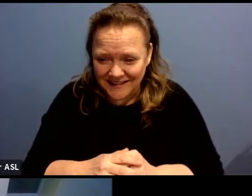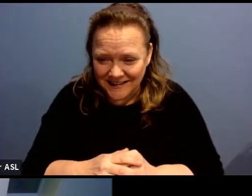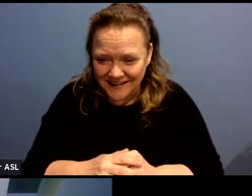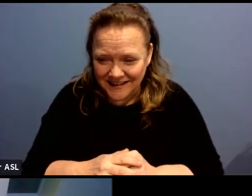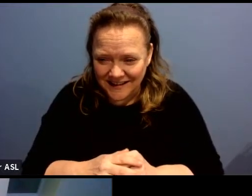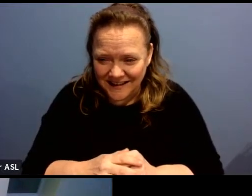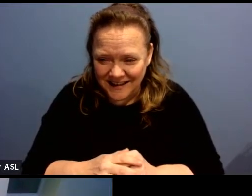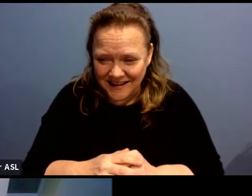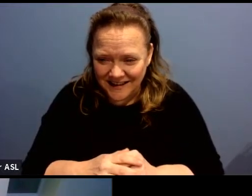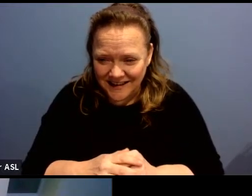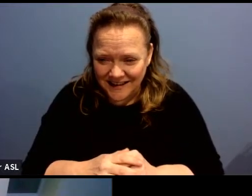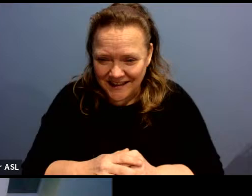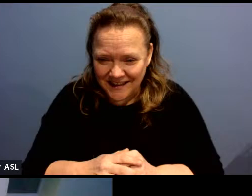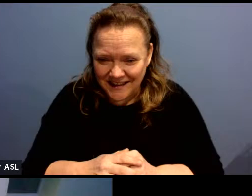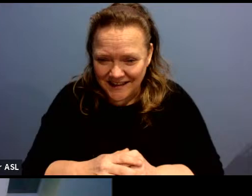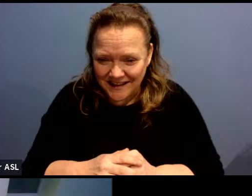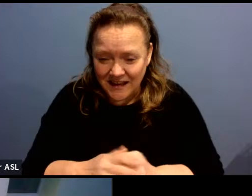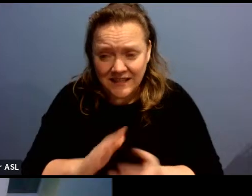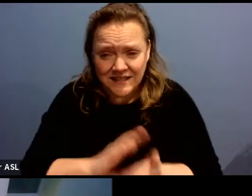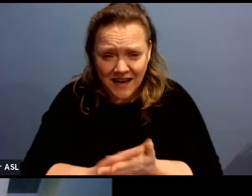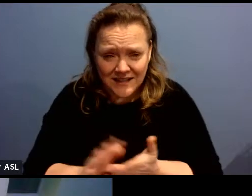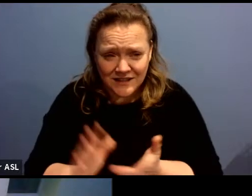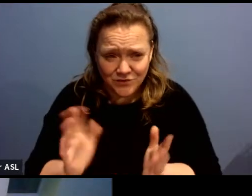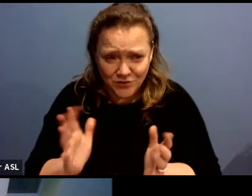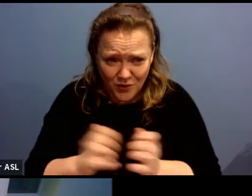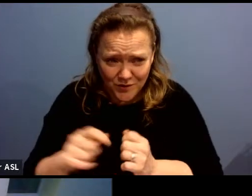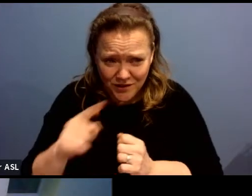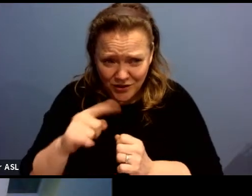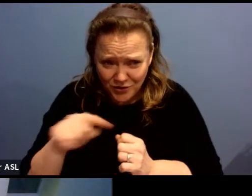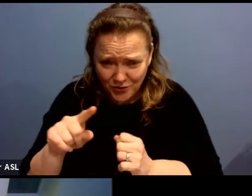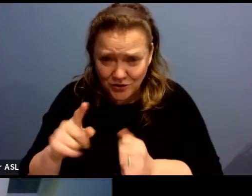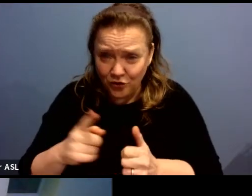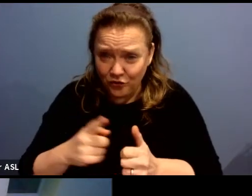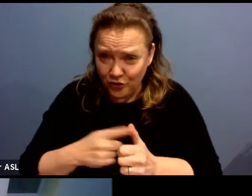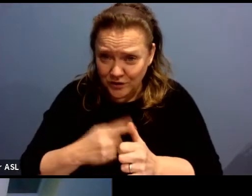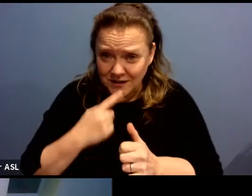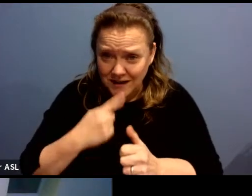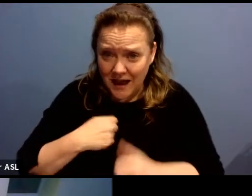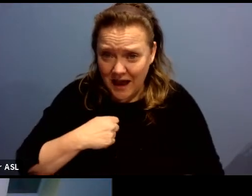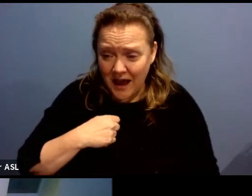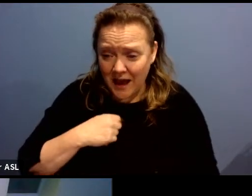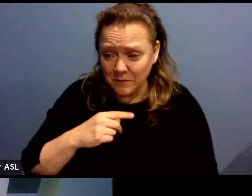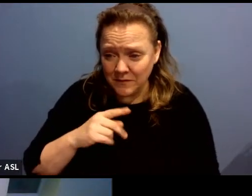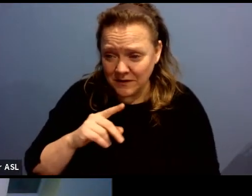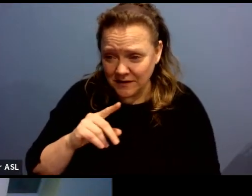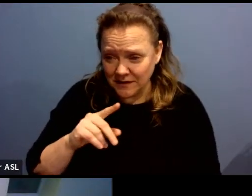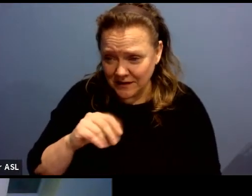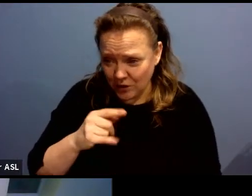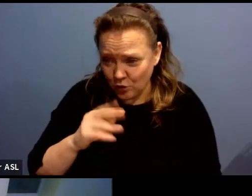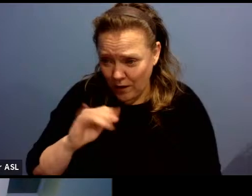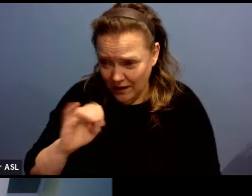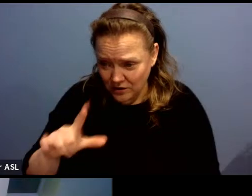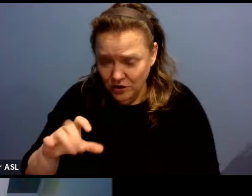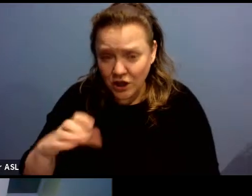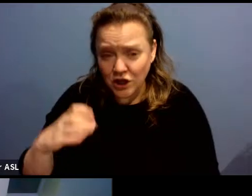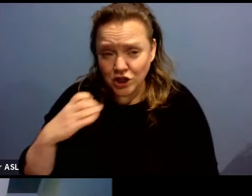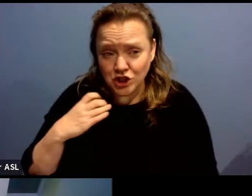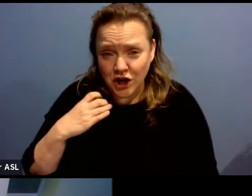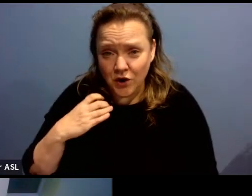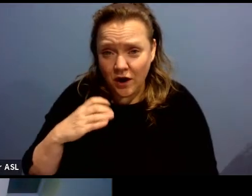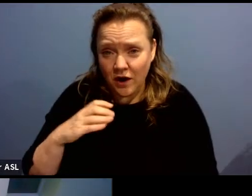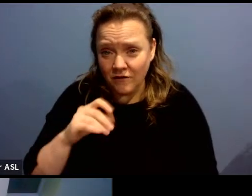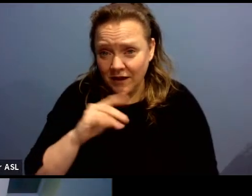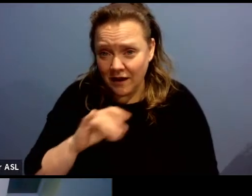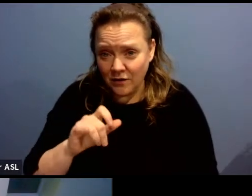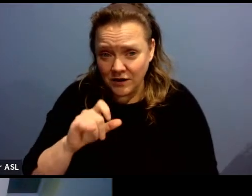Well, it's nice to talk to you all. And first, let me say that, yes, I'm Phyllis Randall. I'm chair of the Loudoun County Board of Supervisors and chair of the